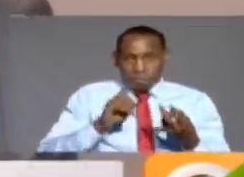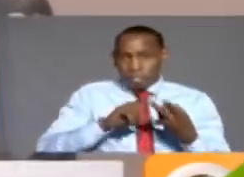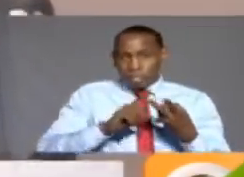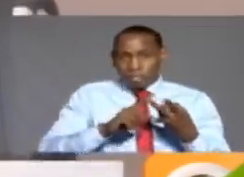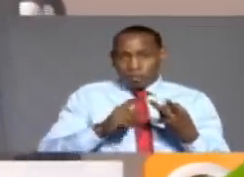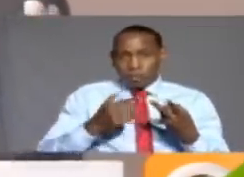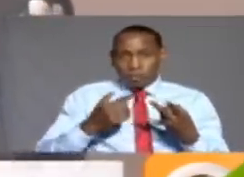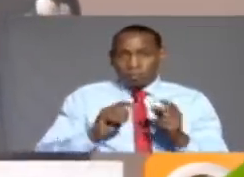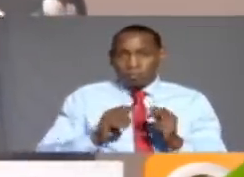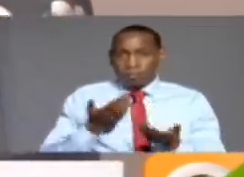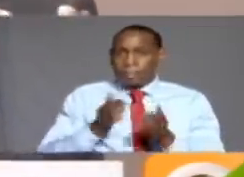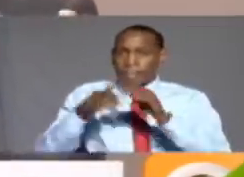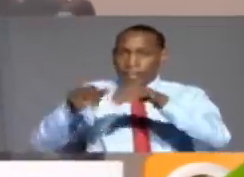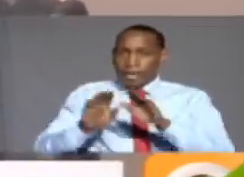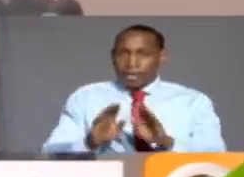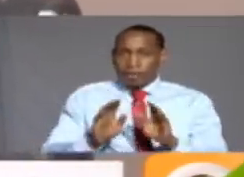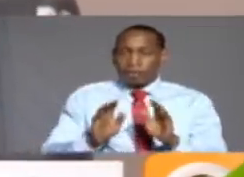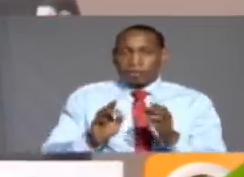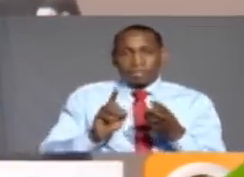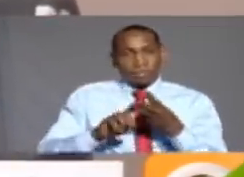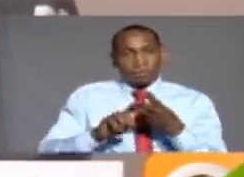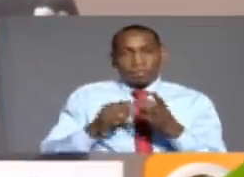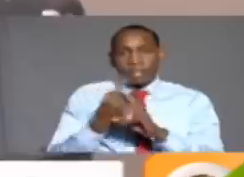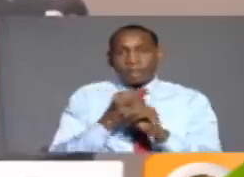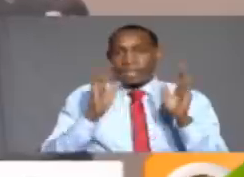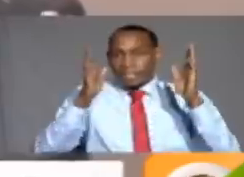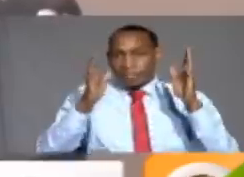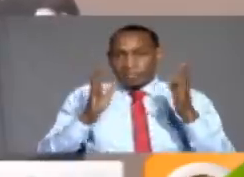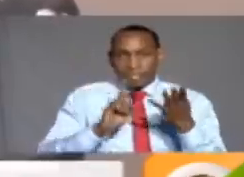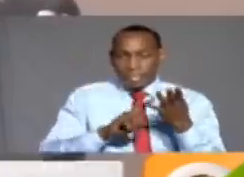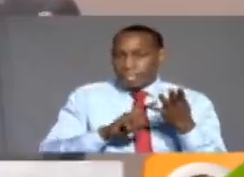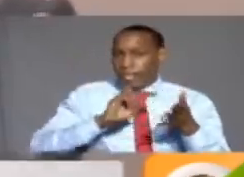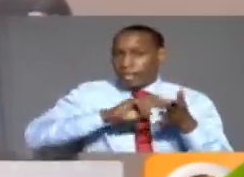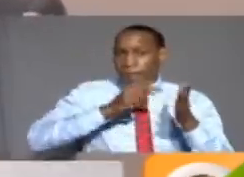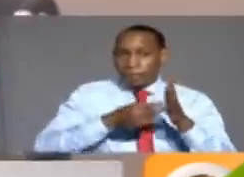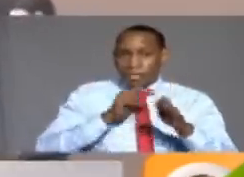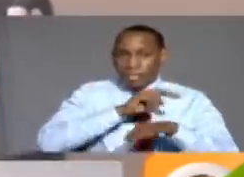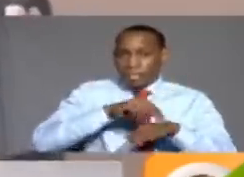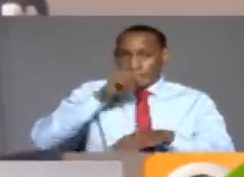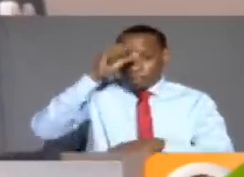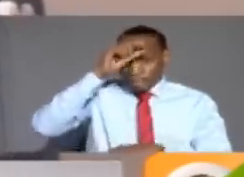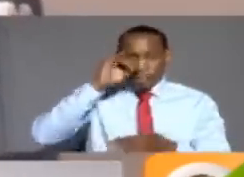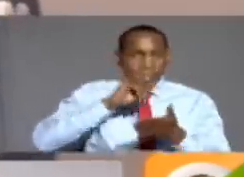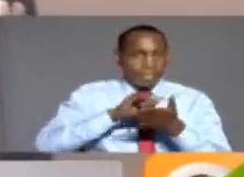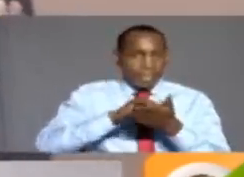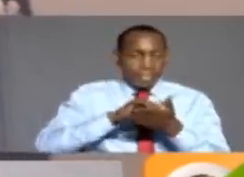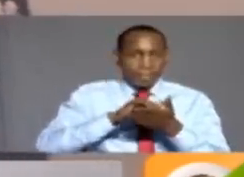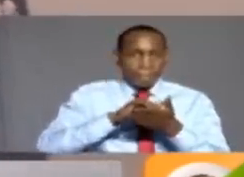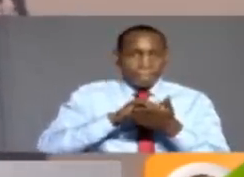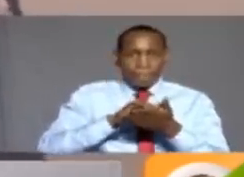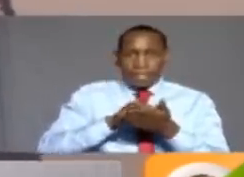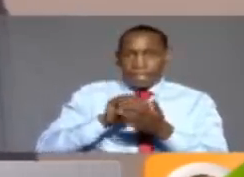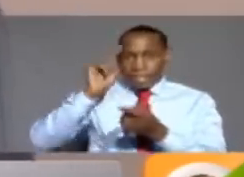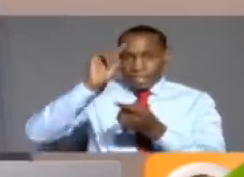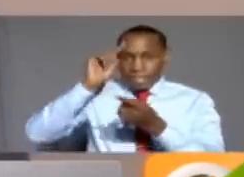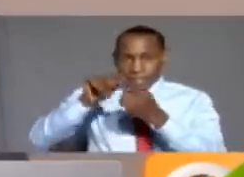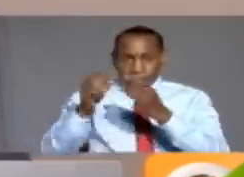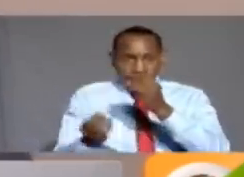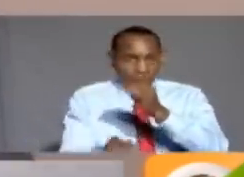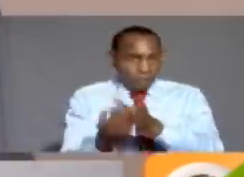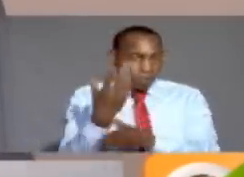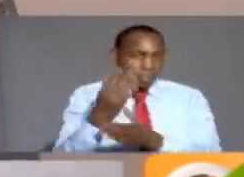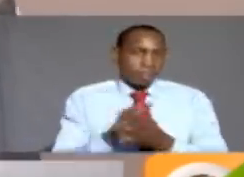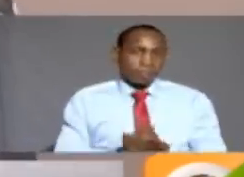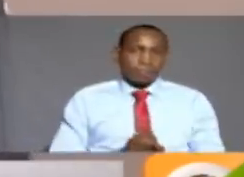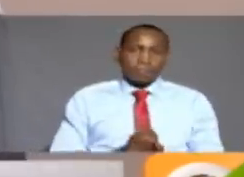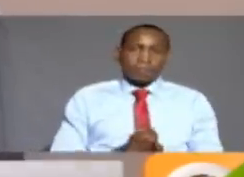in a barrio, or he's in a ceremony, or there is a project of the national government that is intended for launching.